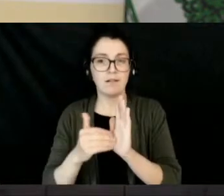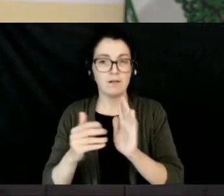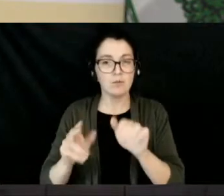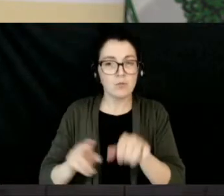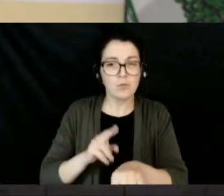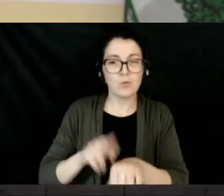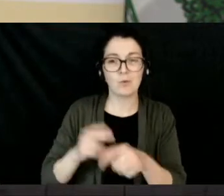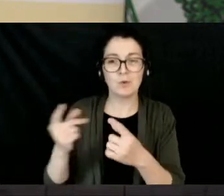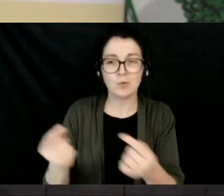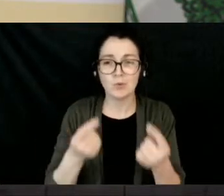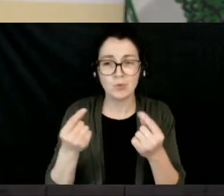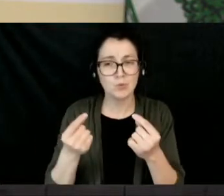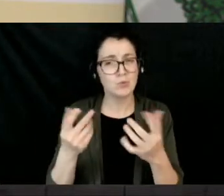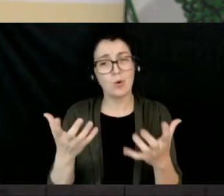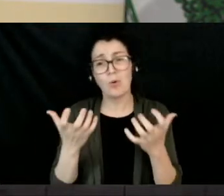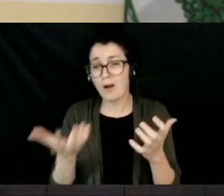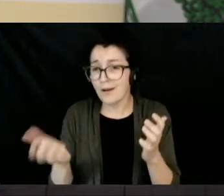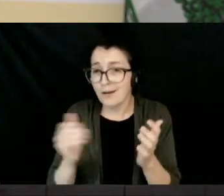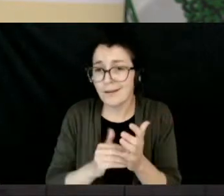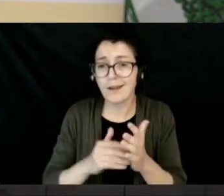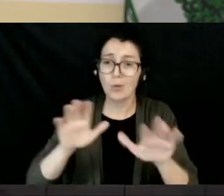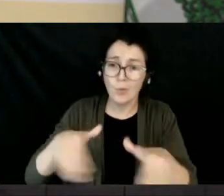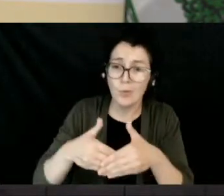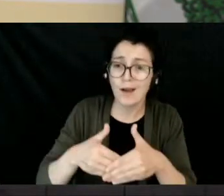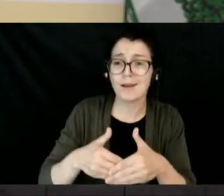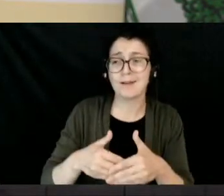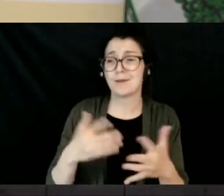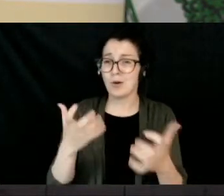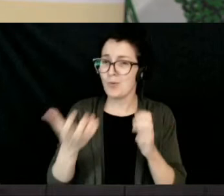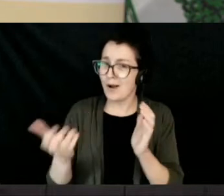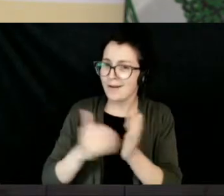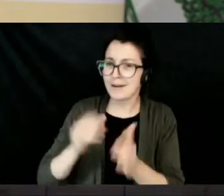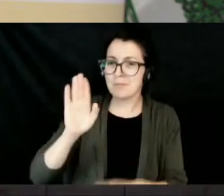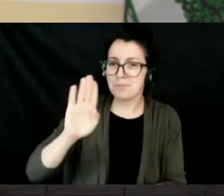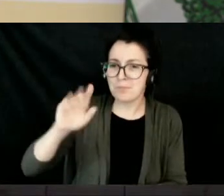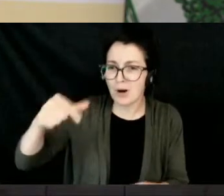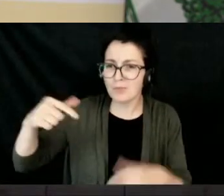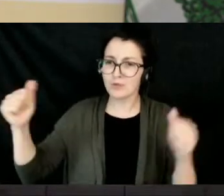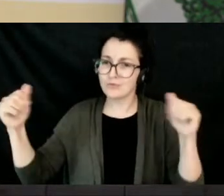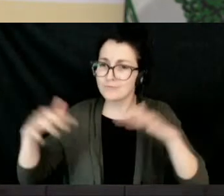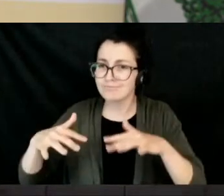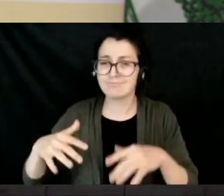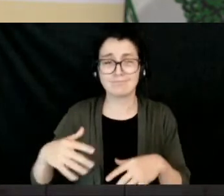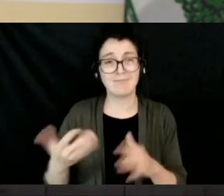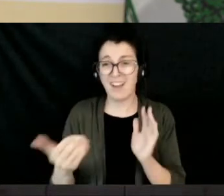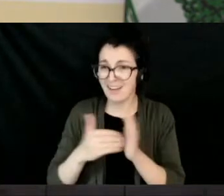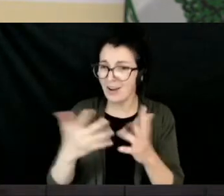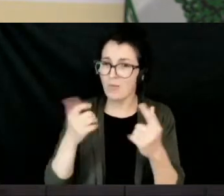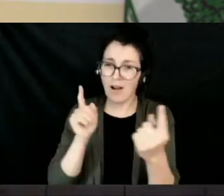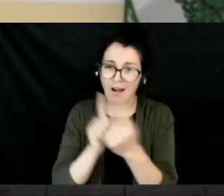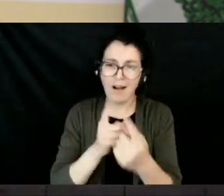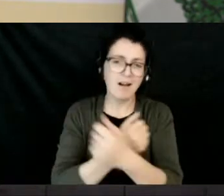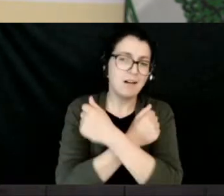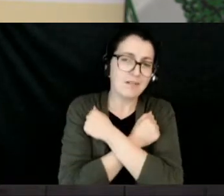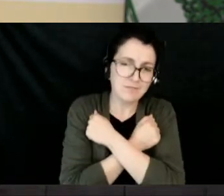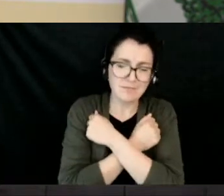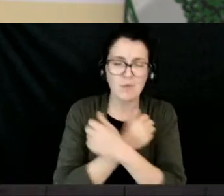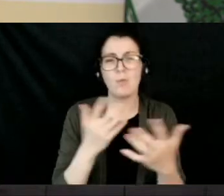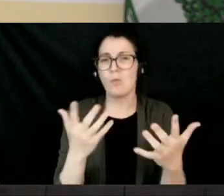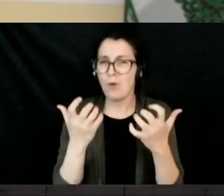attending weddings, hosting backyard barbecues, or hugging a loved one, that normal island life that we all